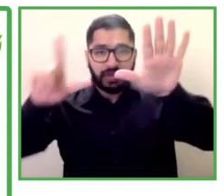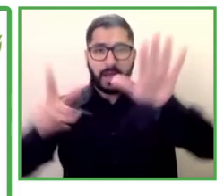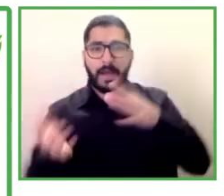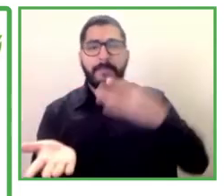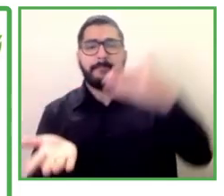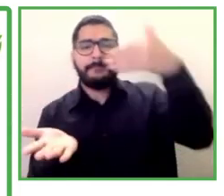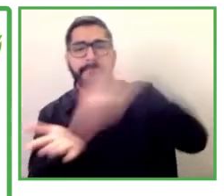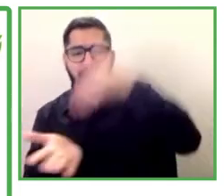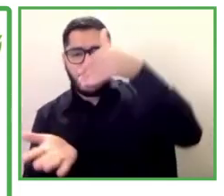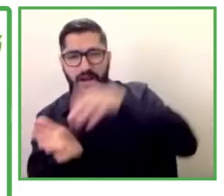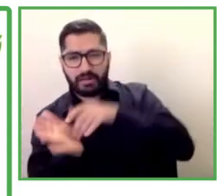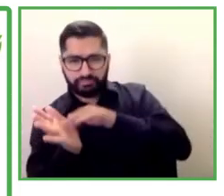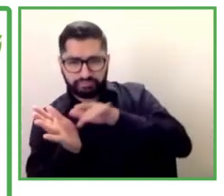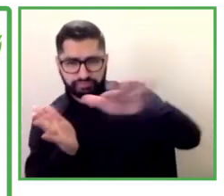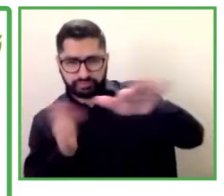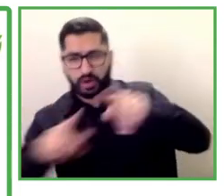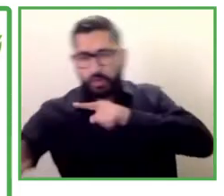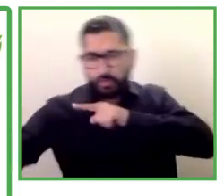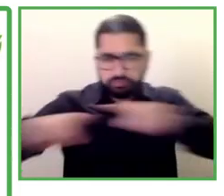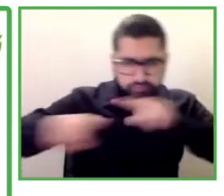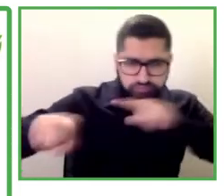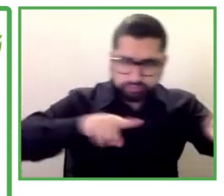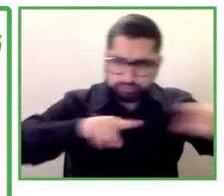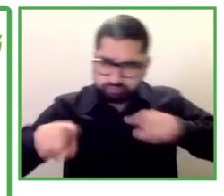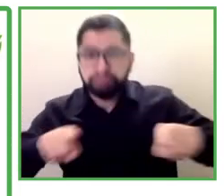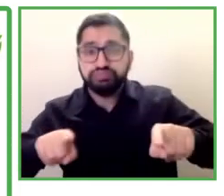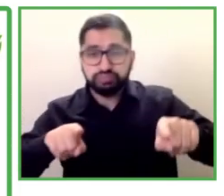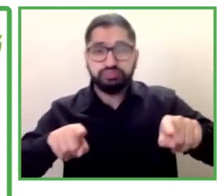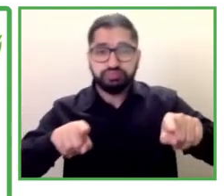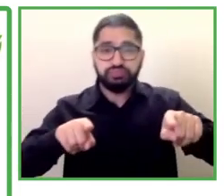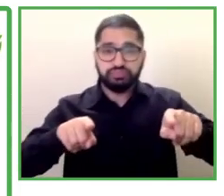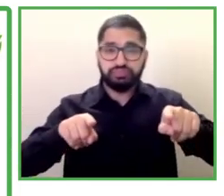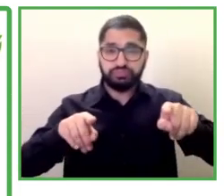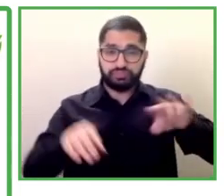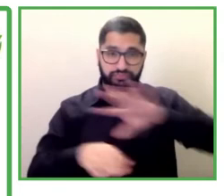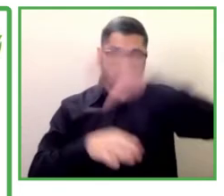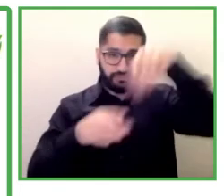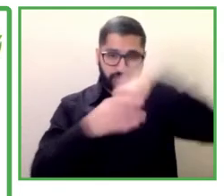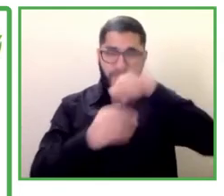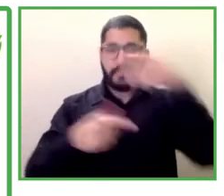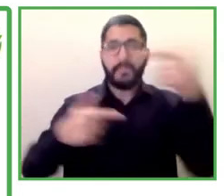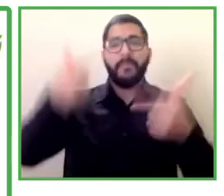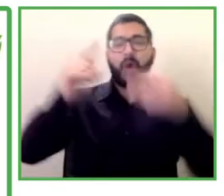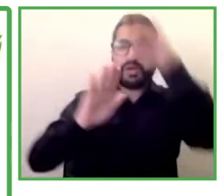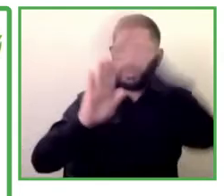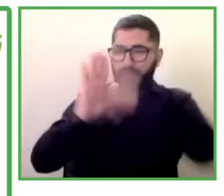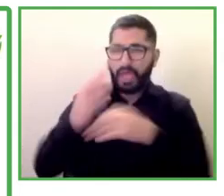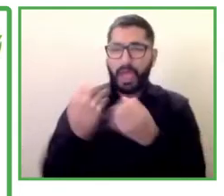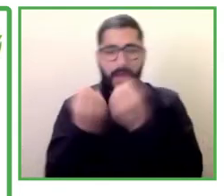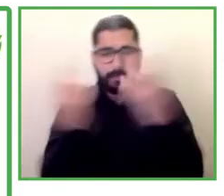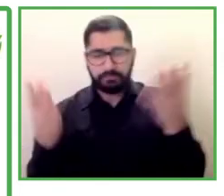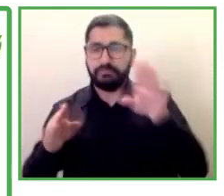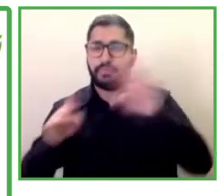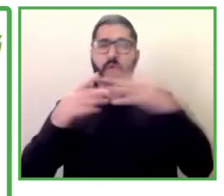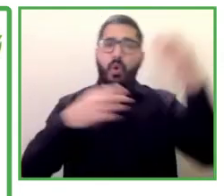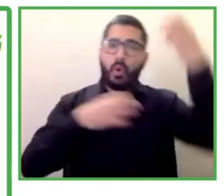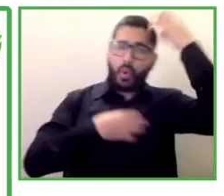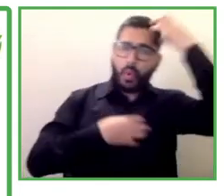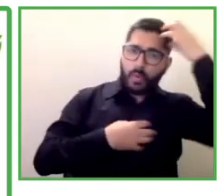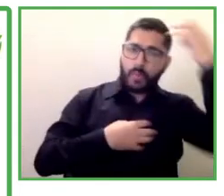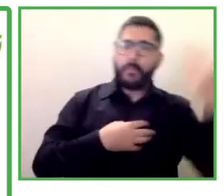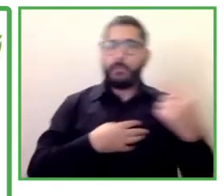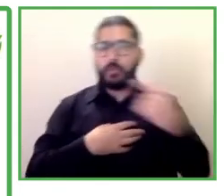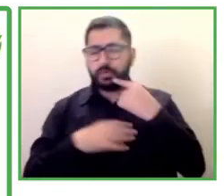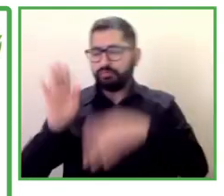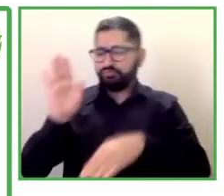more than 50,000 staff. And our resources are available to assist them in the work that they do. And of these